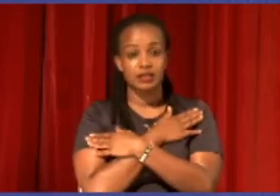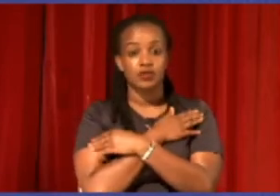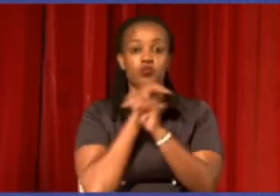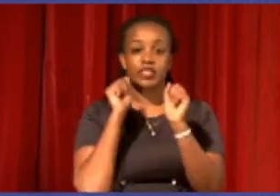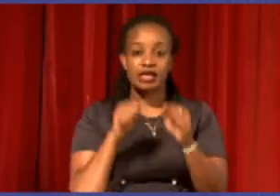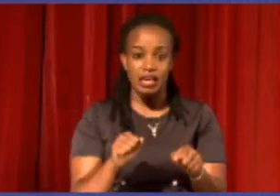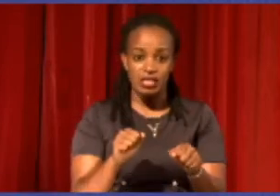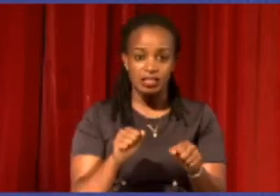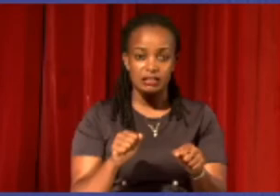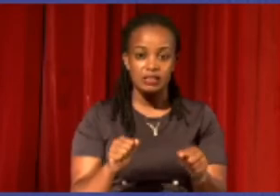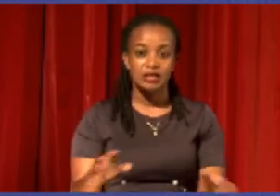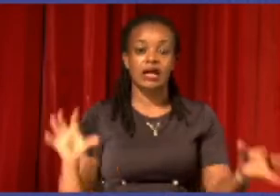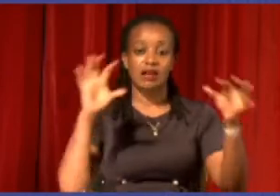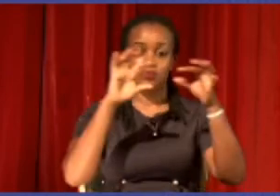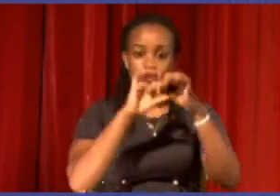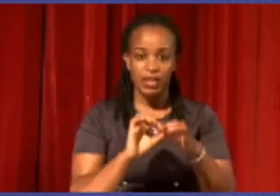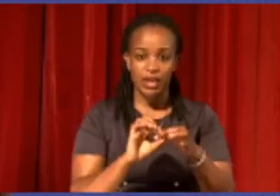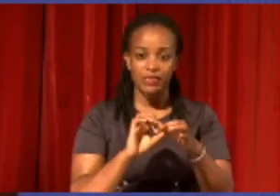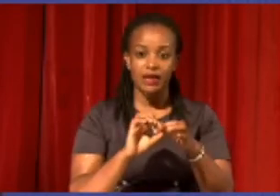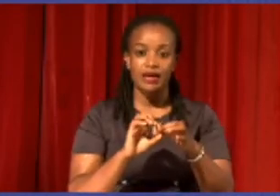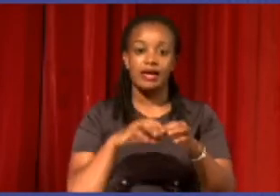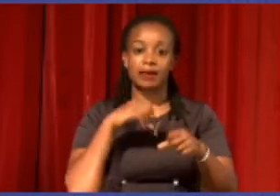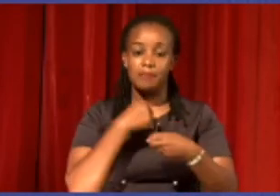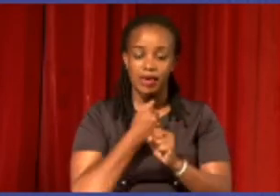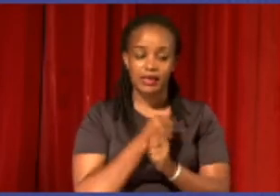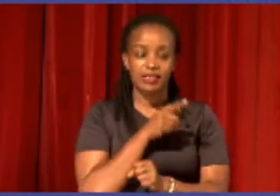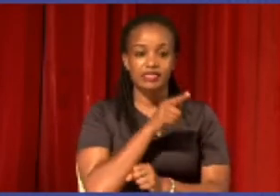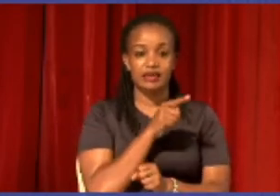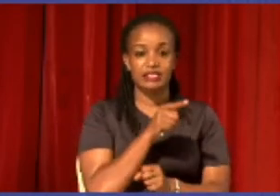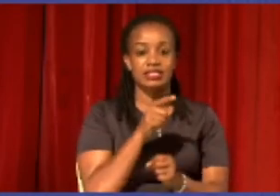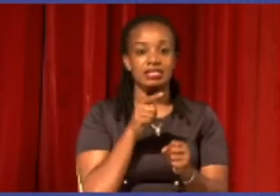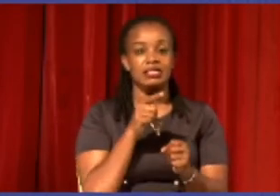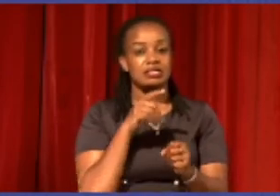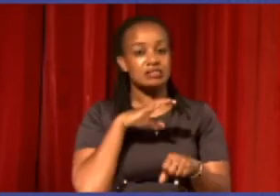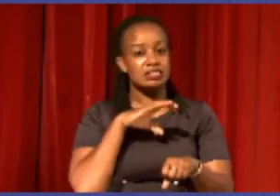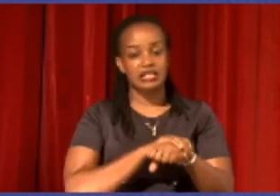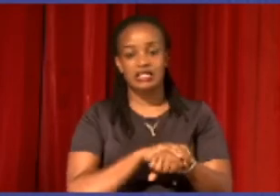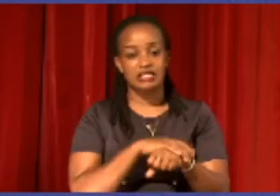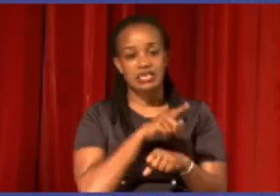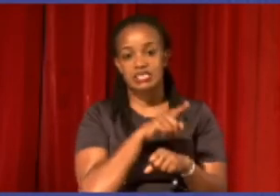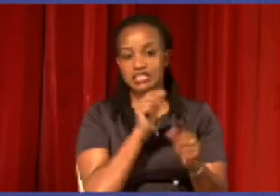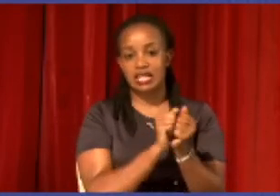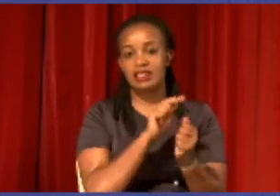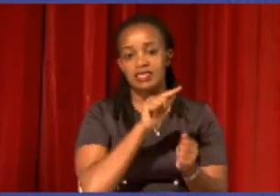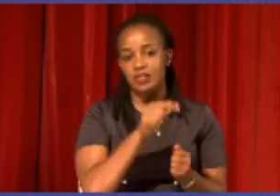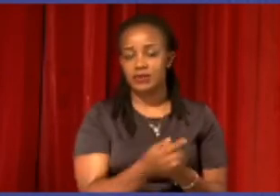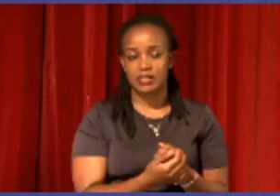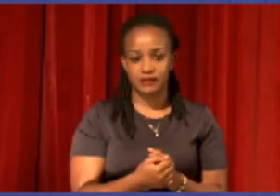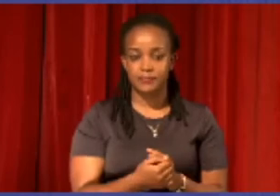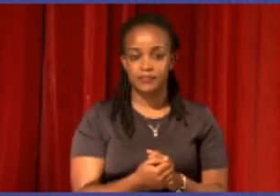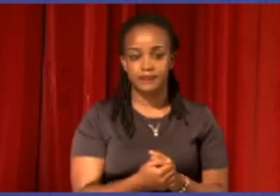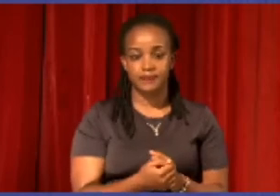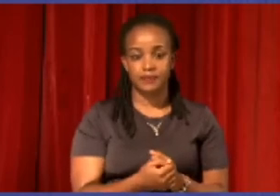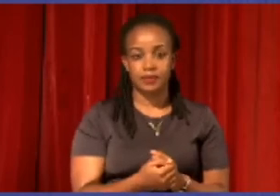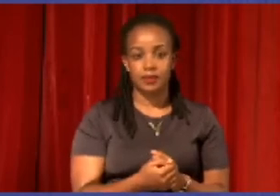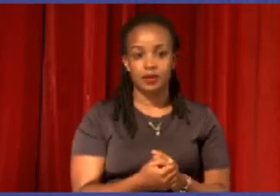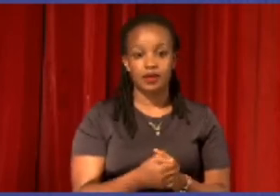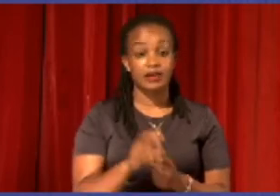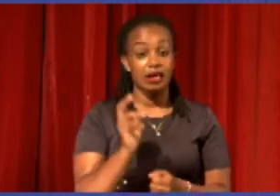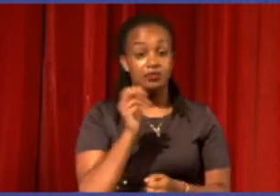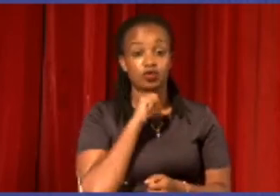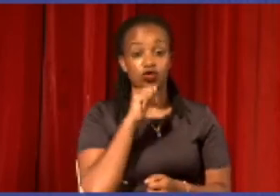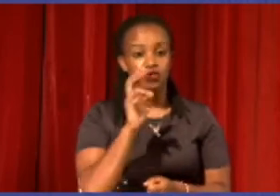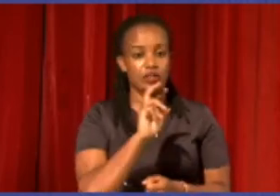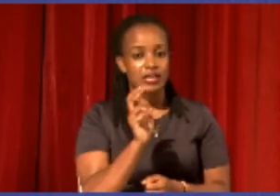come together and make this even 10,000. All right? Okay. So I'm not looking at only the 30 million, but I'm looking, as the